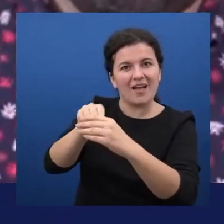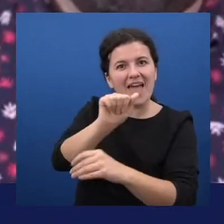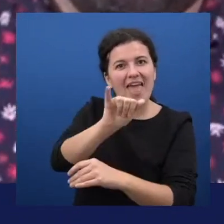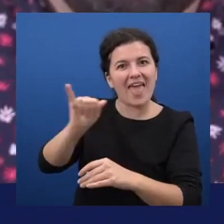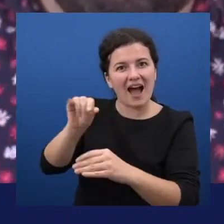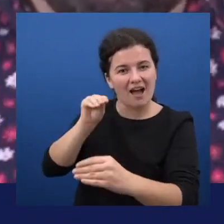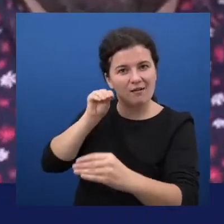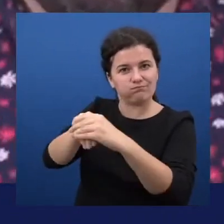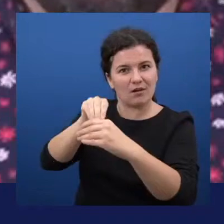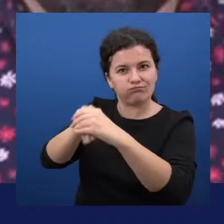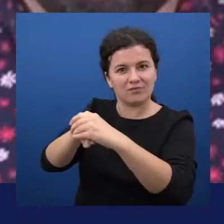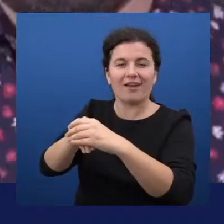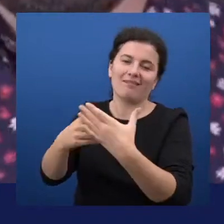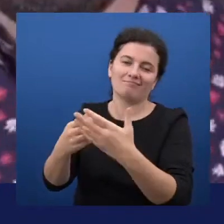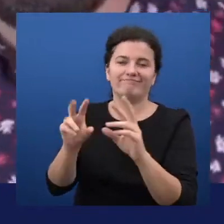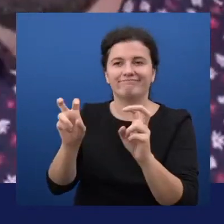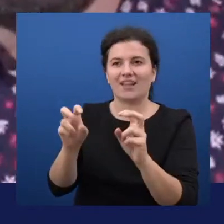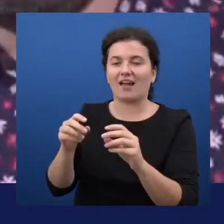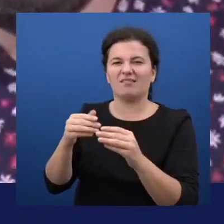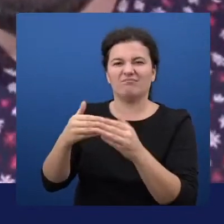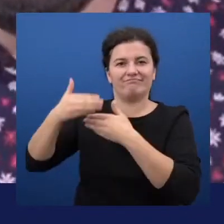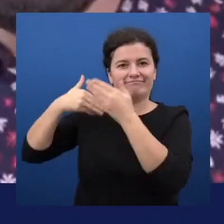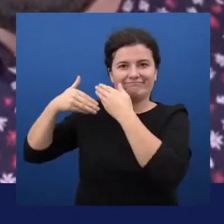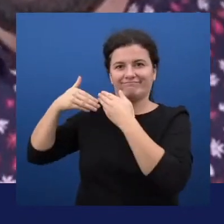You know, you had the joke of the